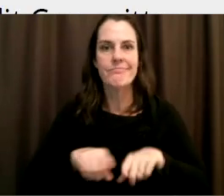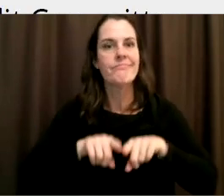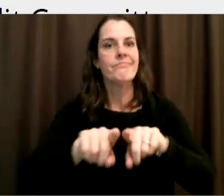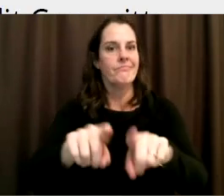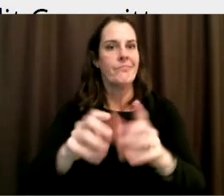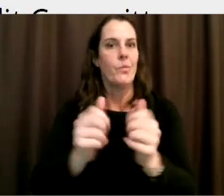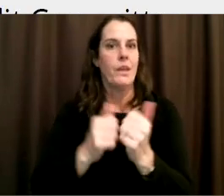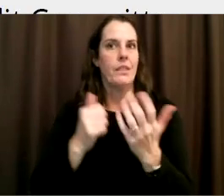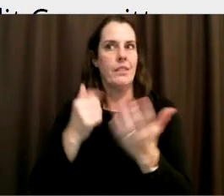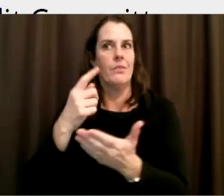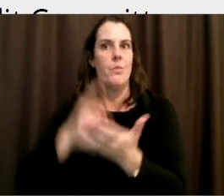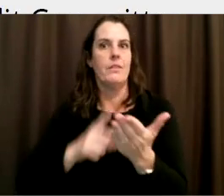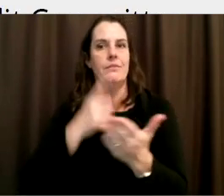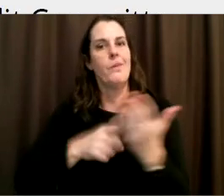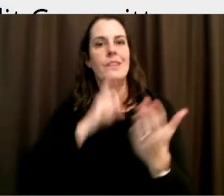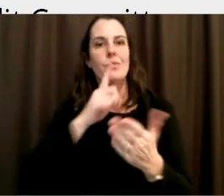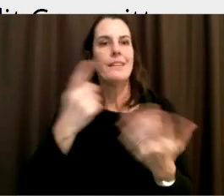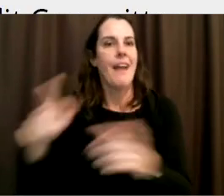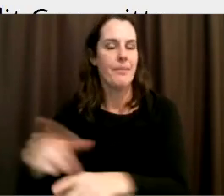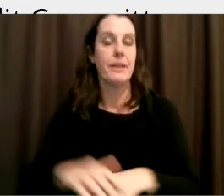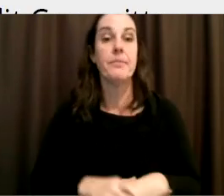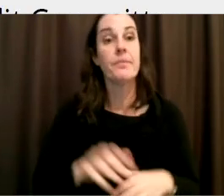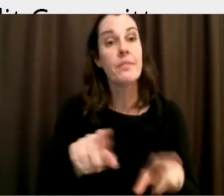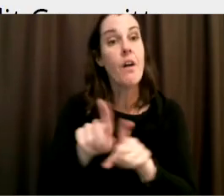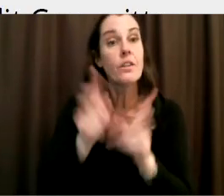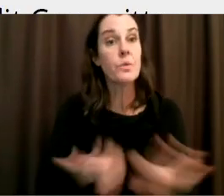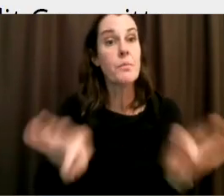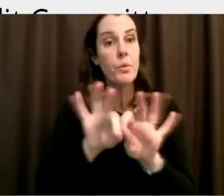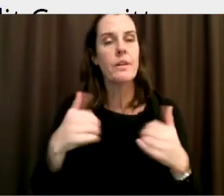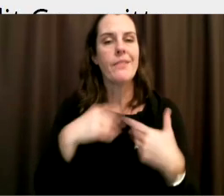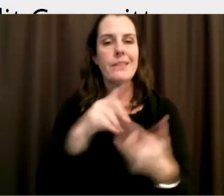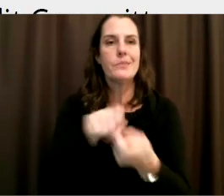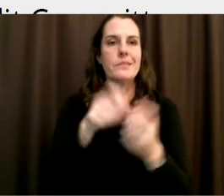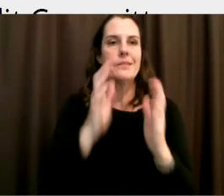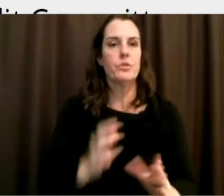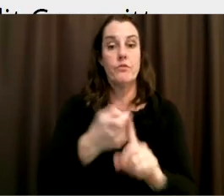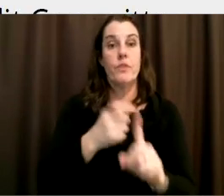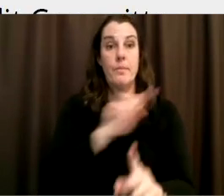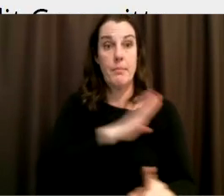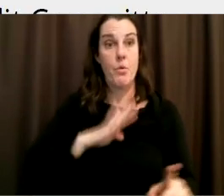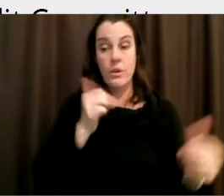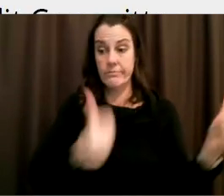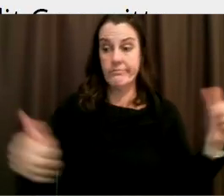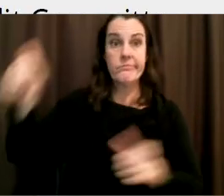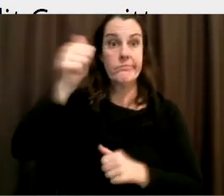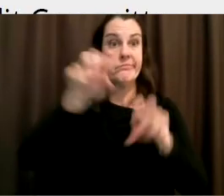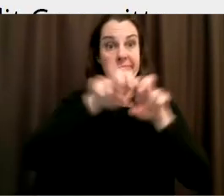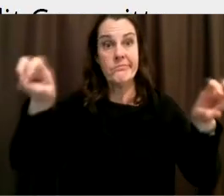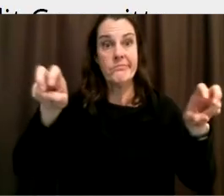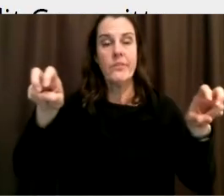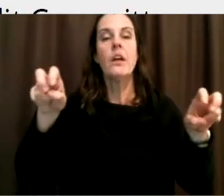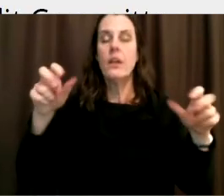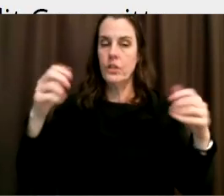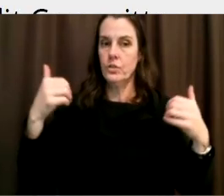right? Also important is designating select members of the board to act as the